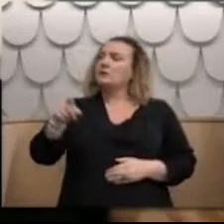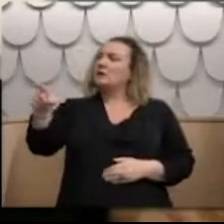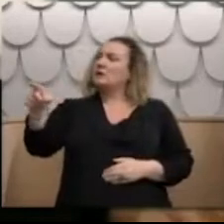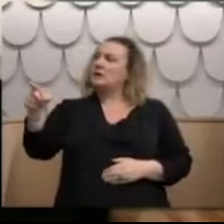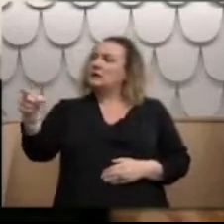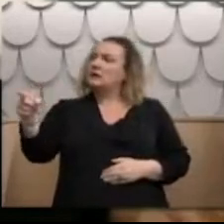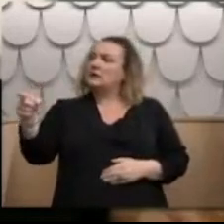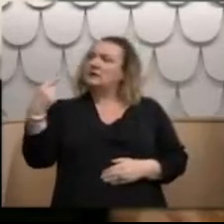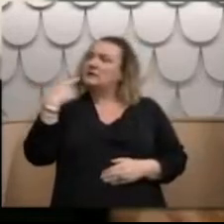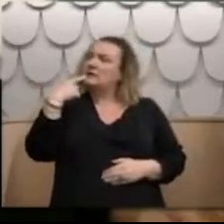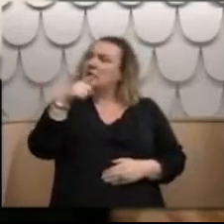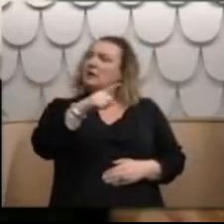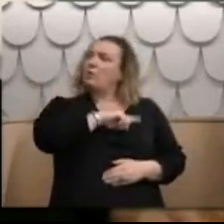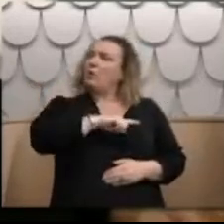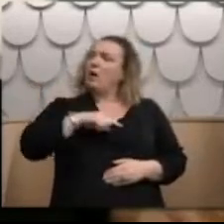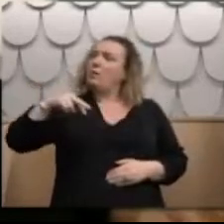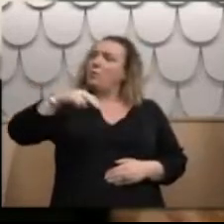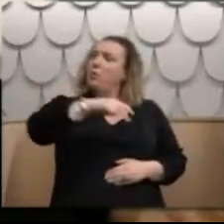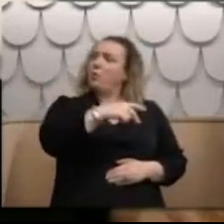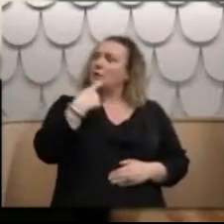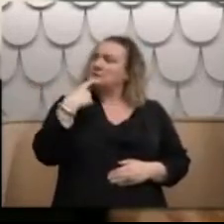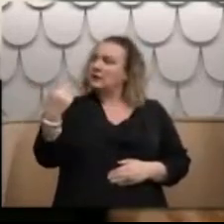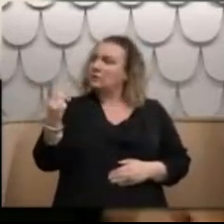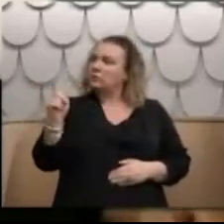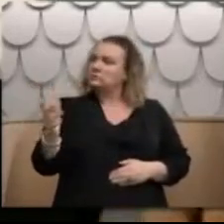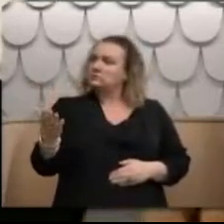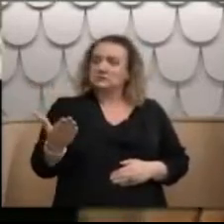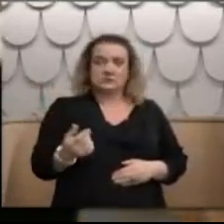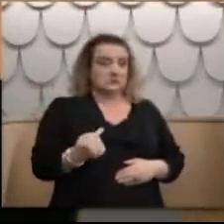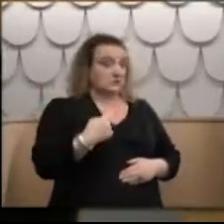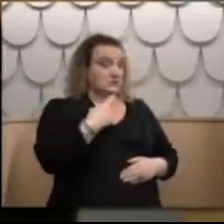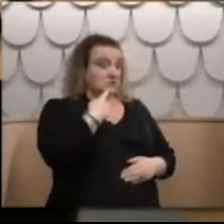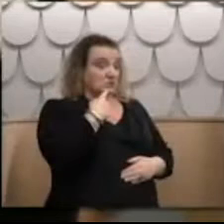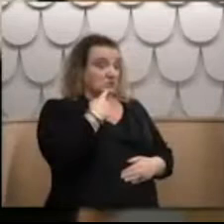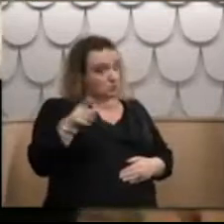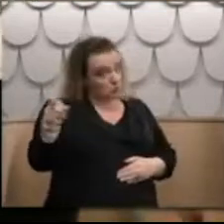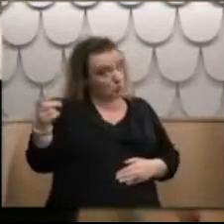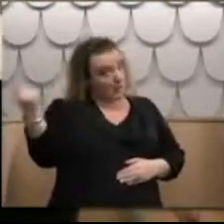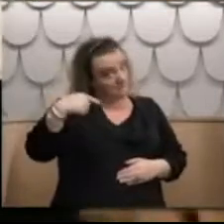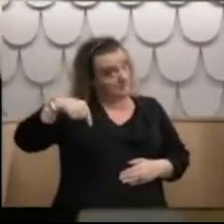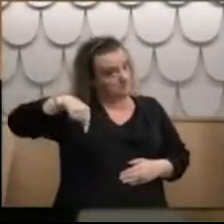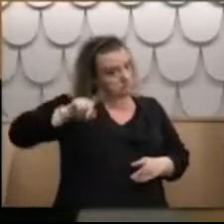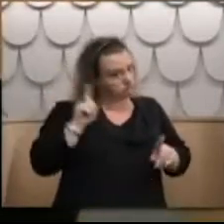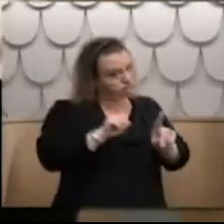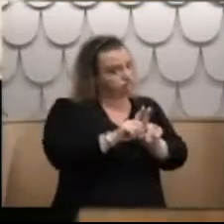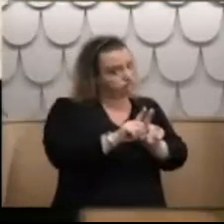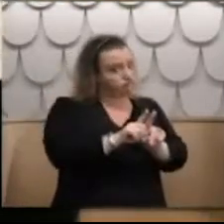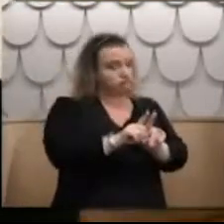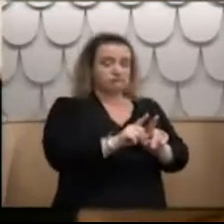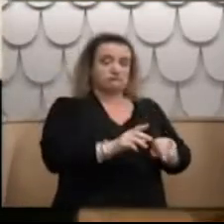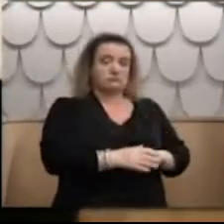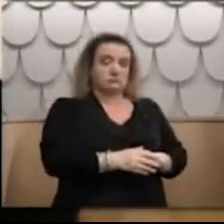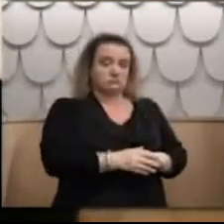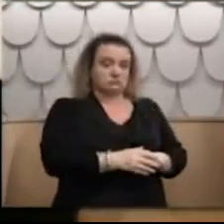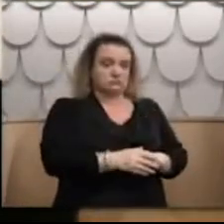you were going for a walk in the woods? Oh, no, he just came and said, you're coming for a walk, and